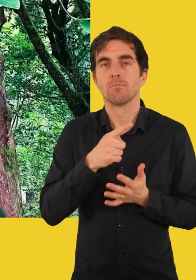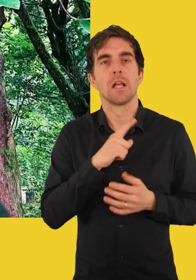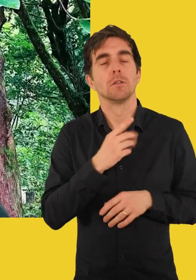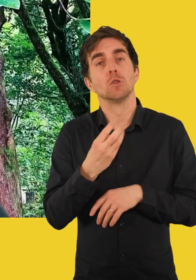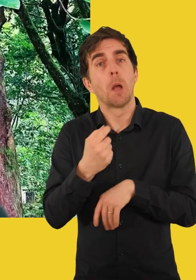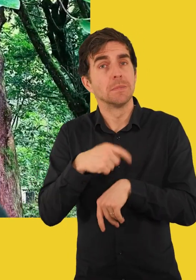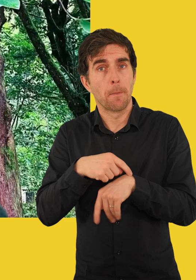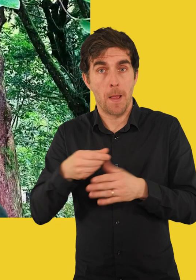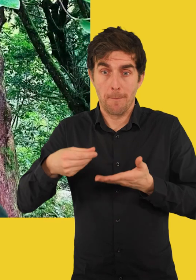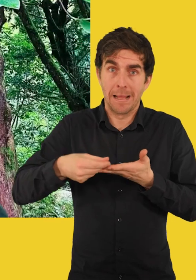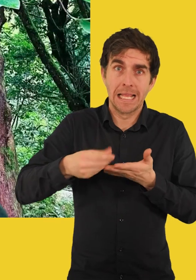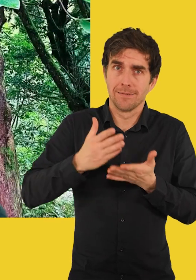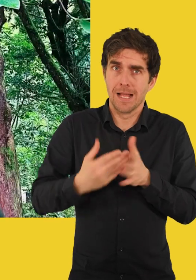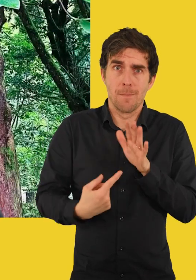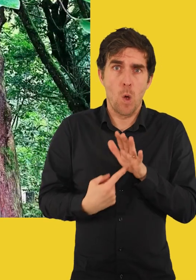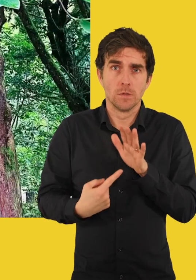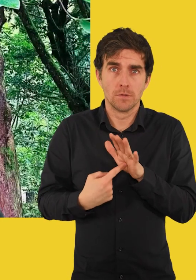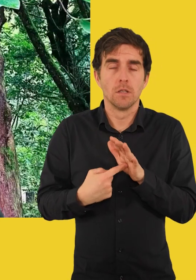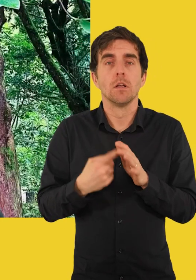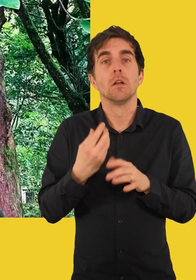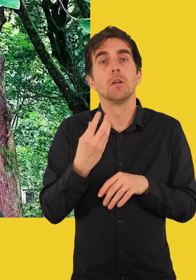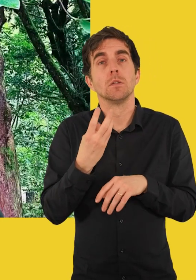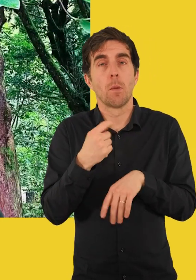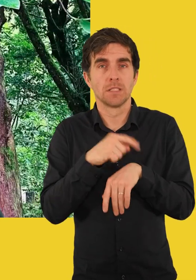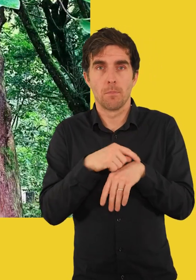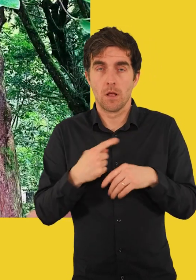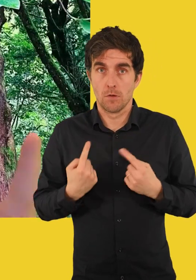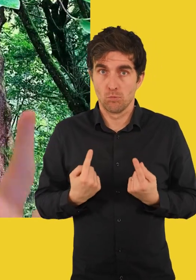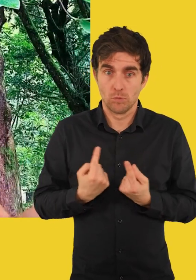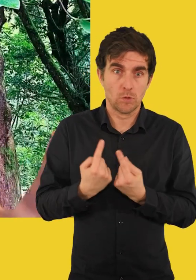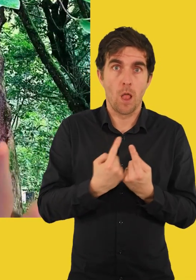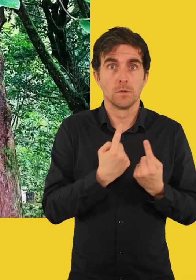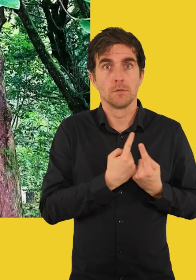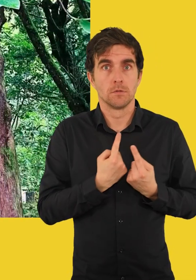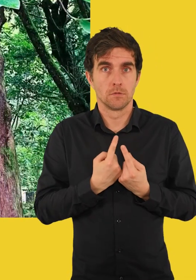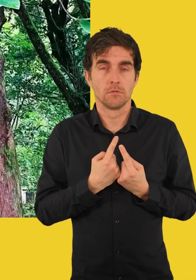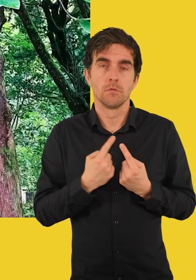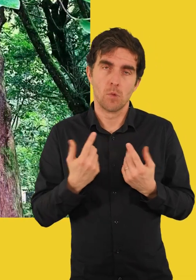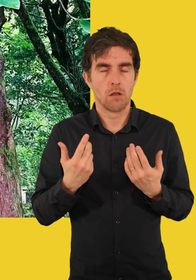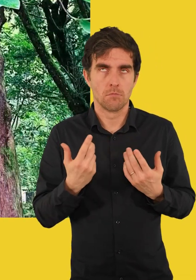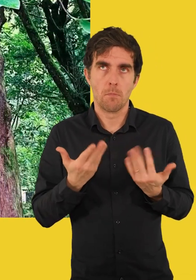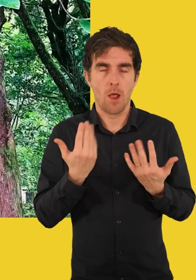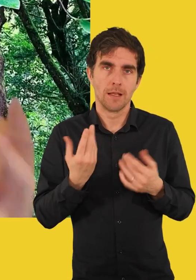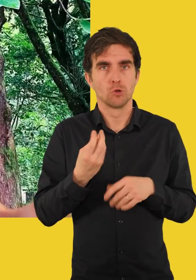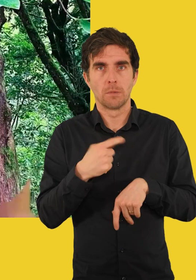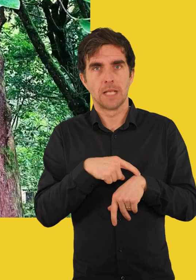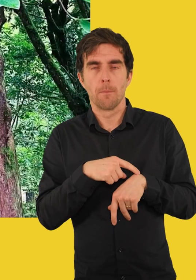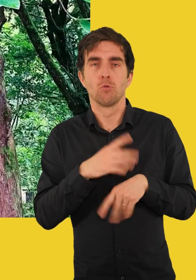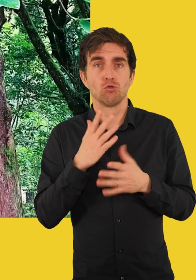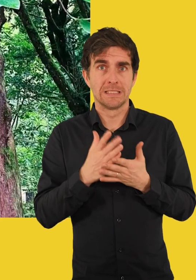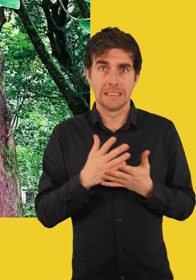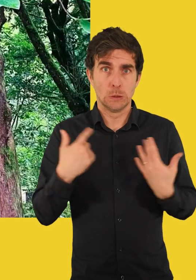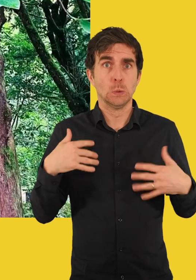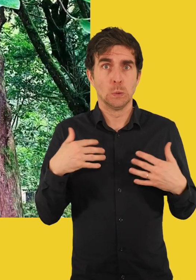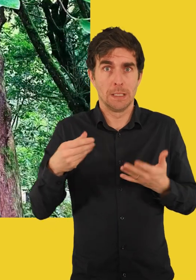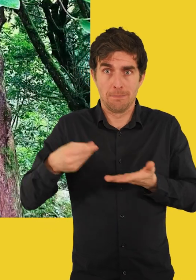sometimes it is, the money is important, and sometimes having the resource, well, more than sometimes, that is a very real